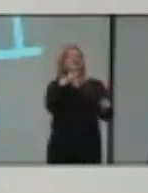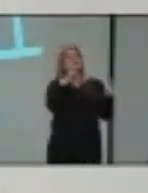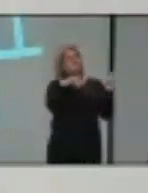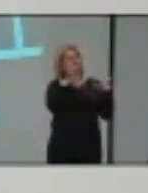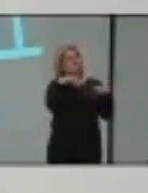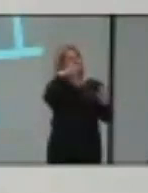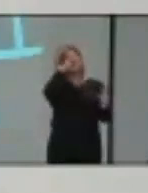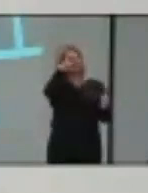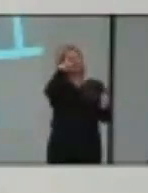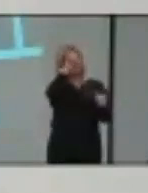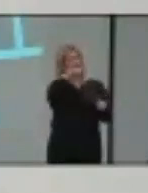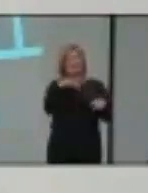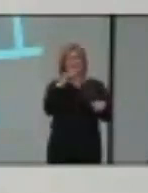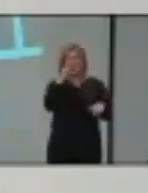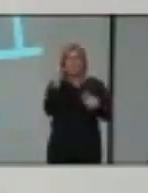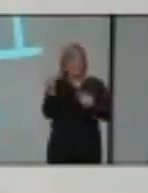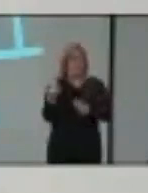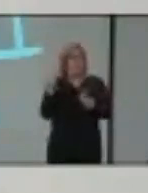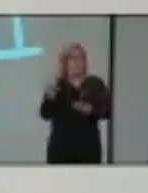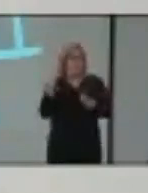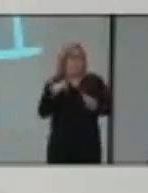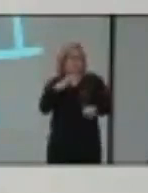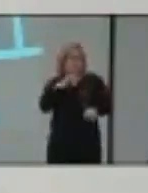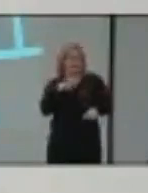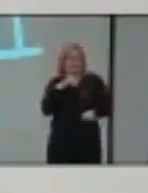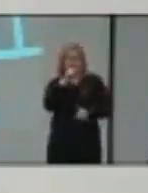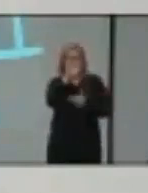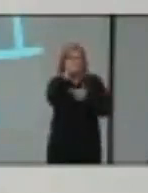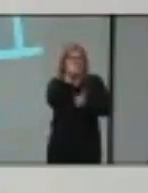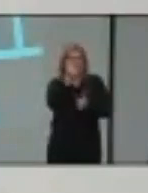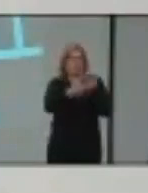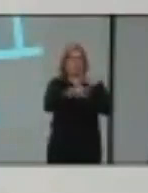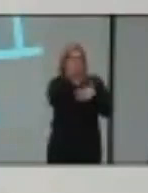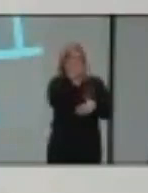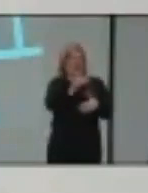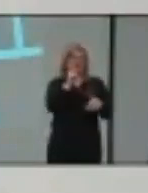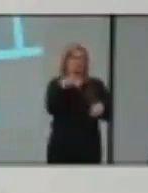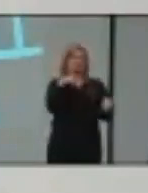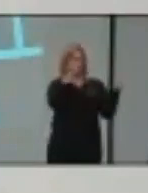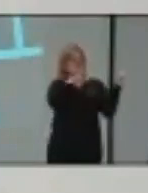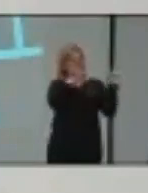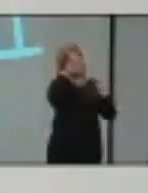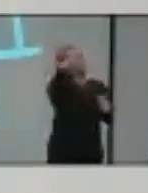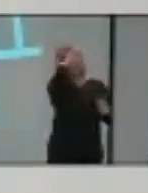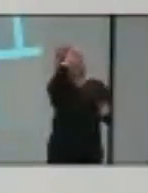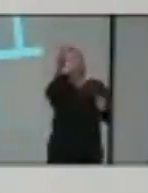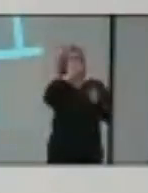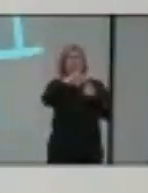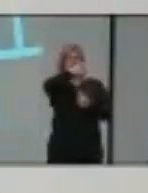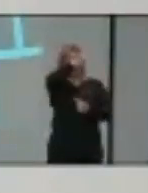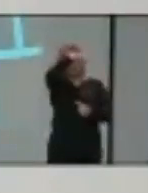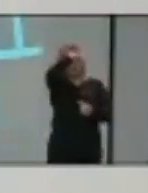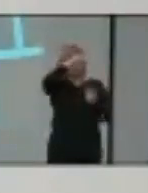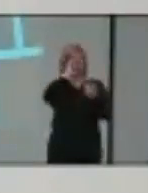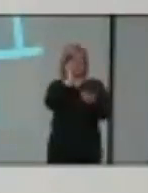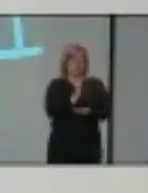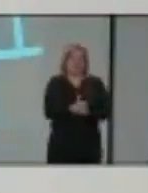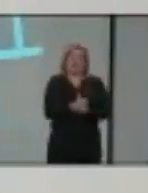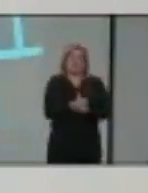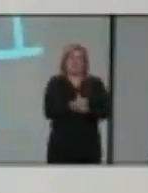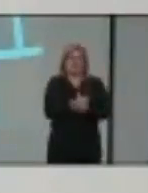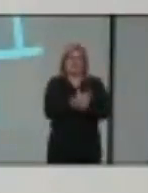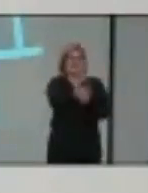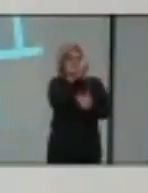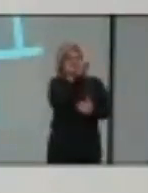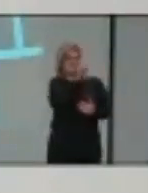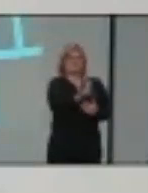start spinning it because I was bored. I wasn't even actually interested in what was on it. And I spun it, and when it stopped, there was a